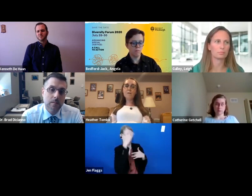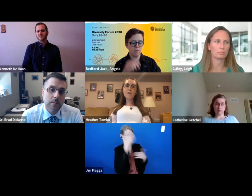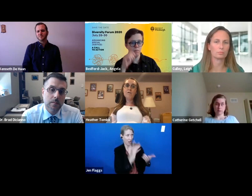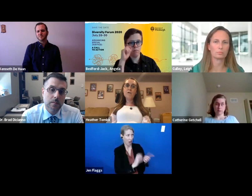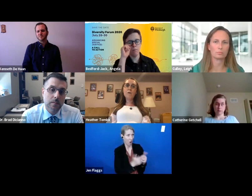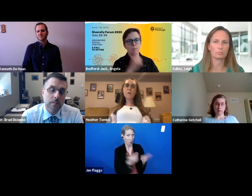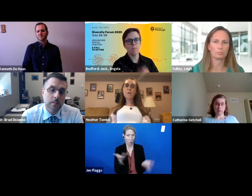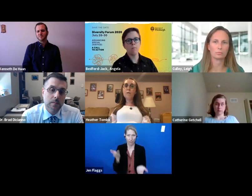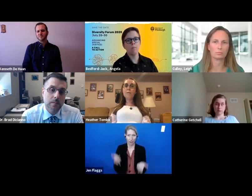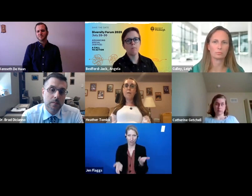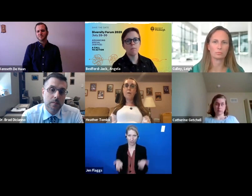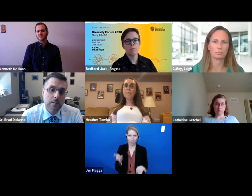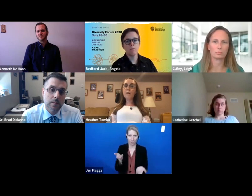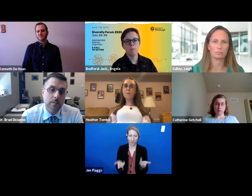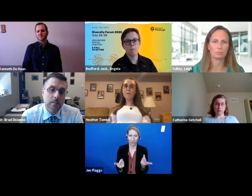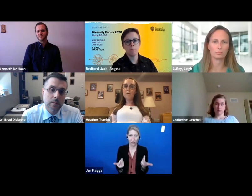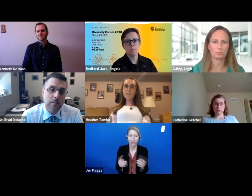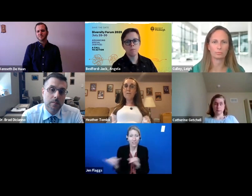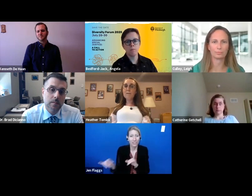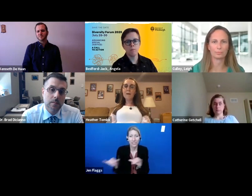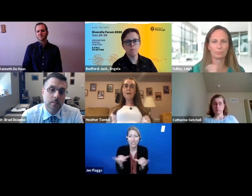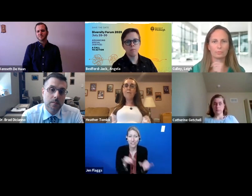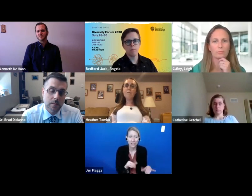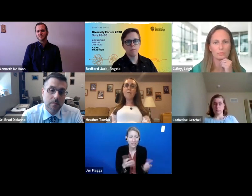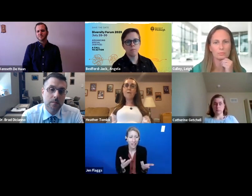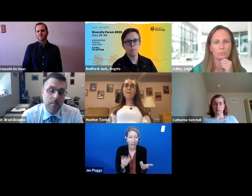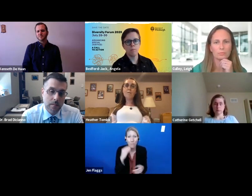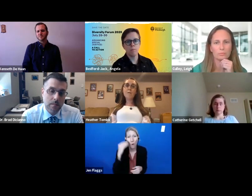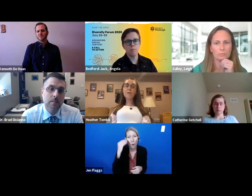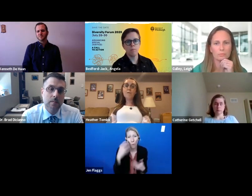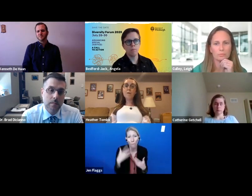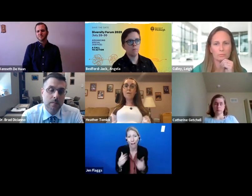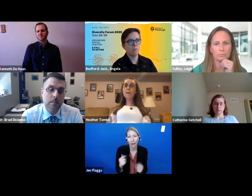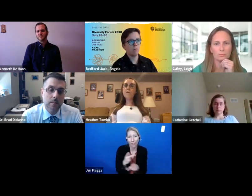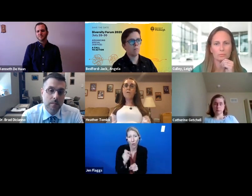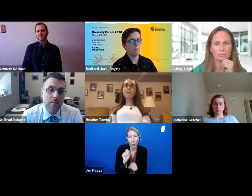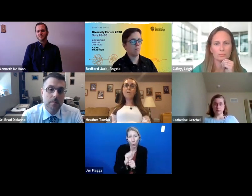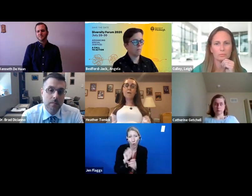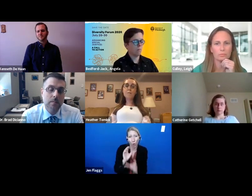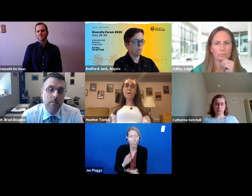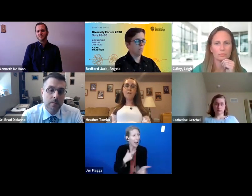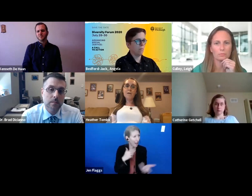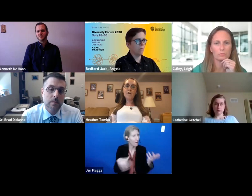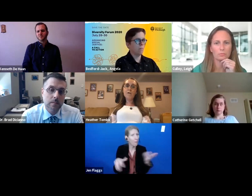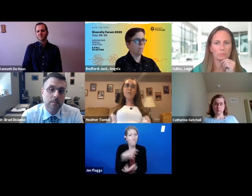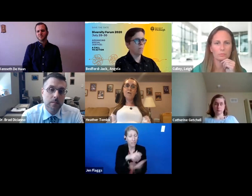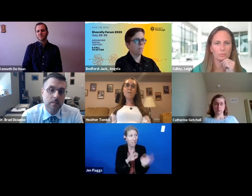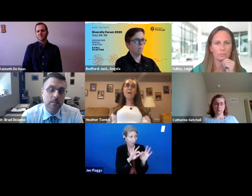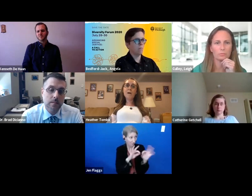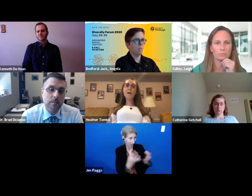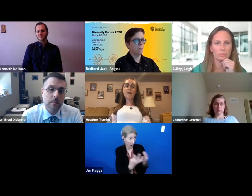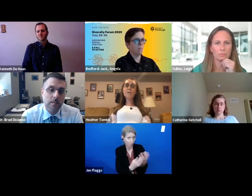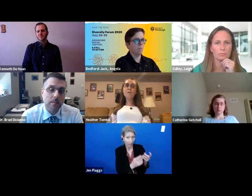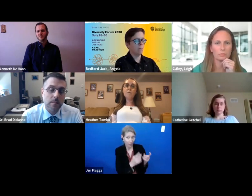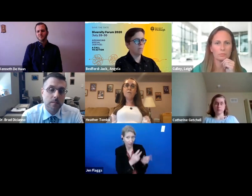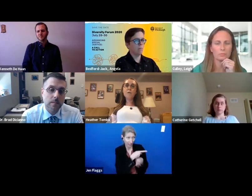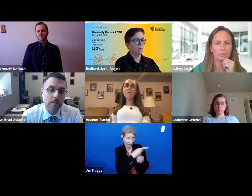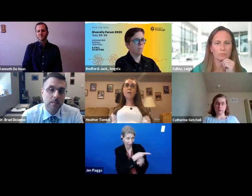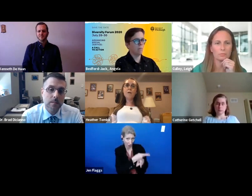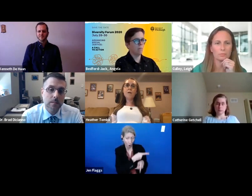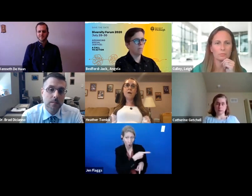risk calculation with home care workers. I have a mix of family caregivers and paid caregivers.